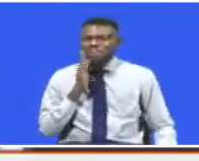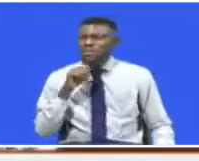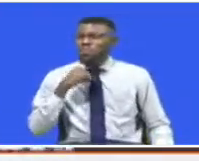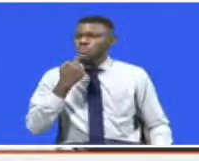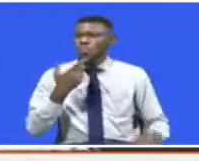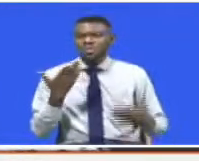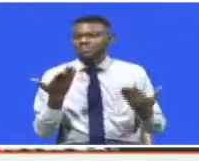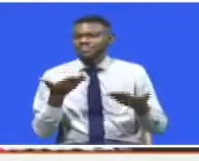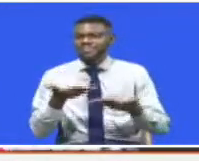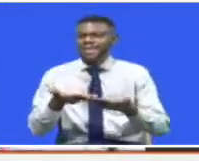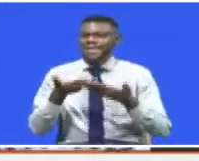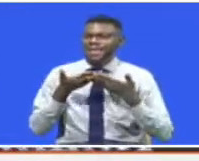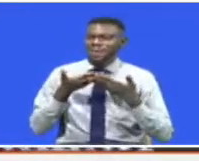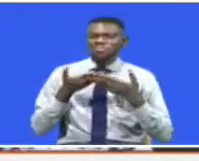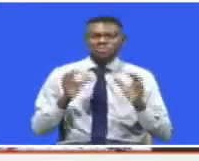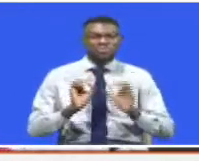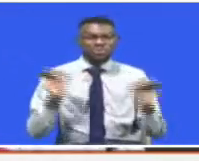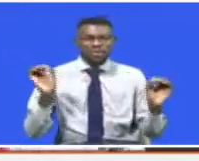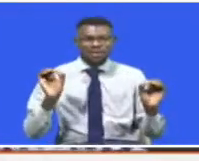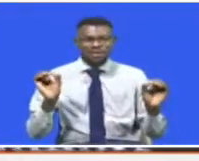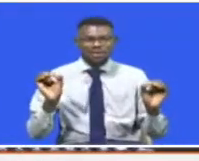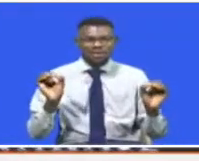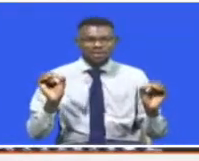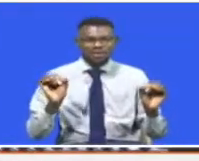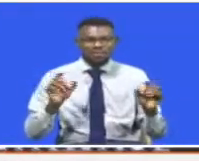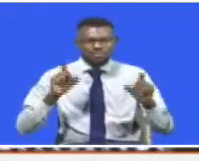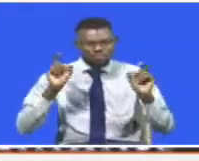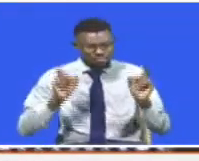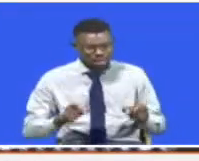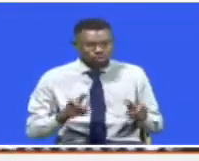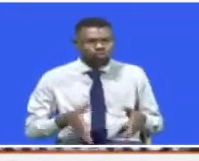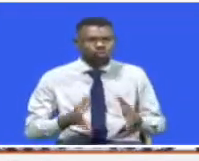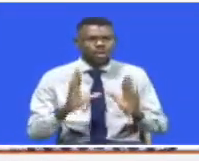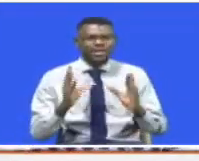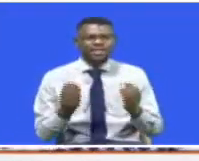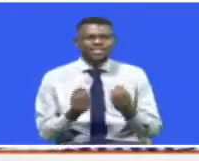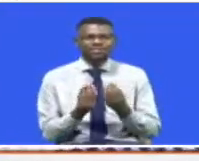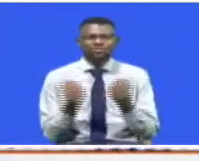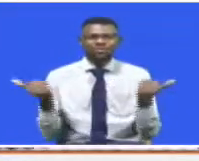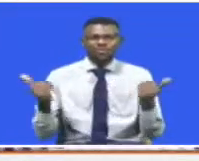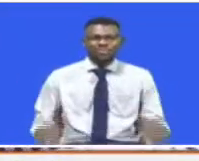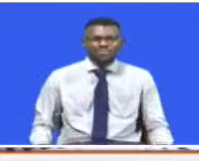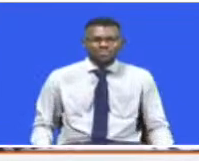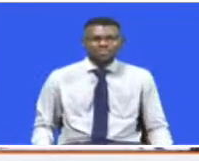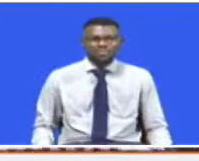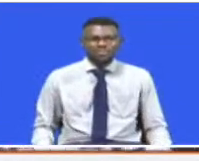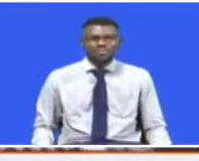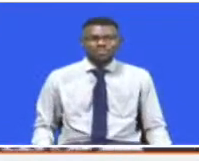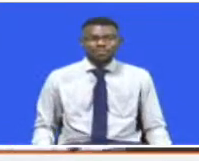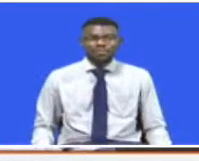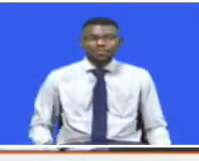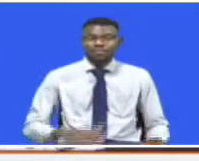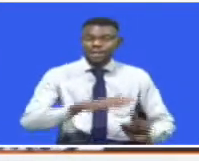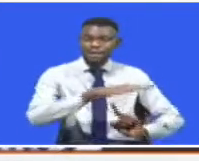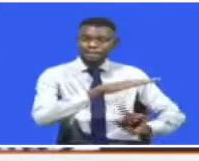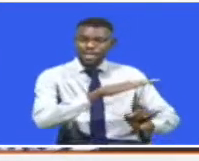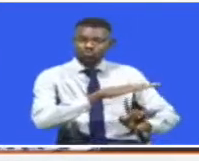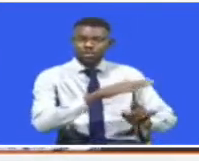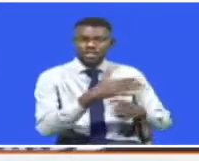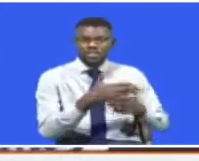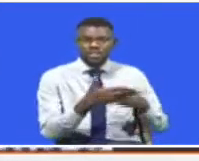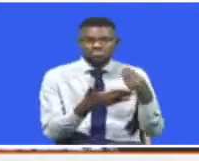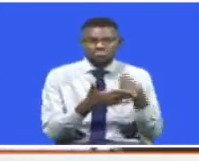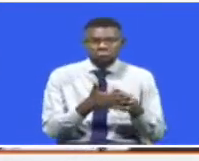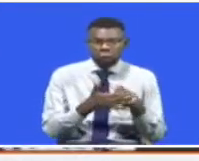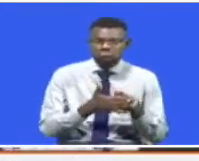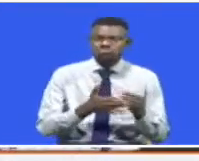help us? We just need to get our way out of this. We know that the Treasury would be willing to give the